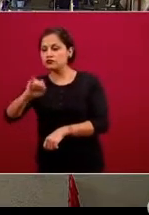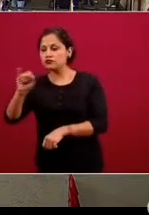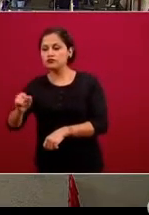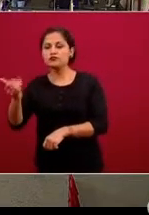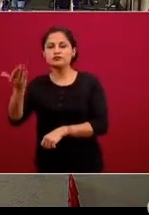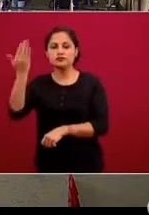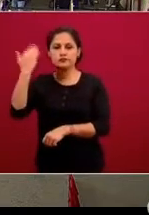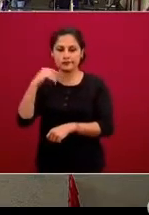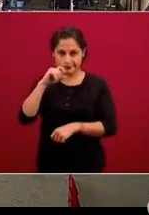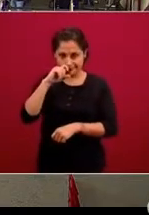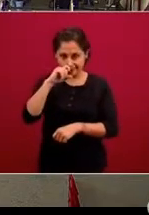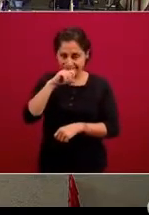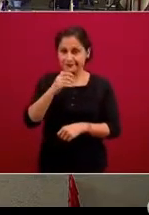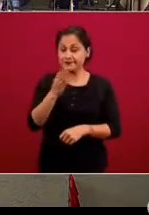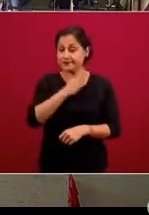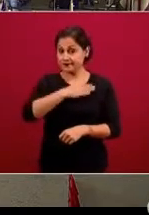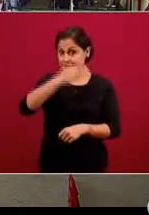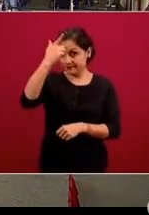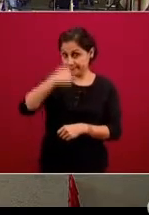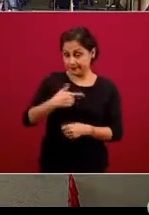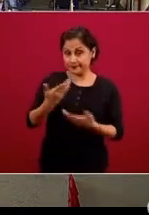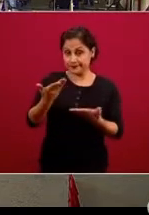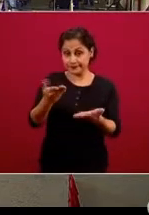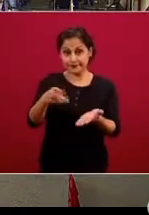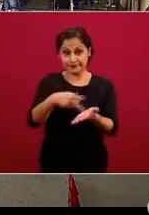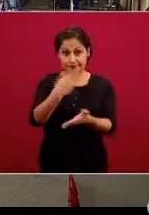case. Thank you.